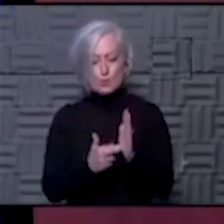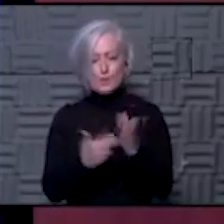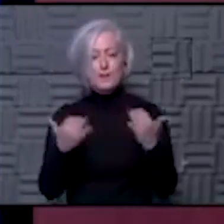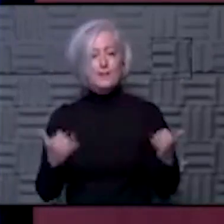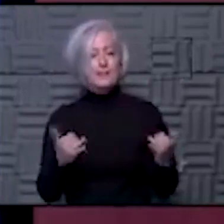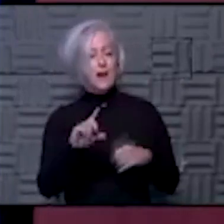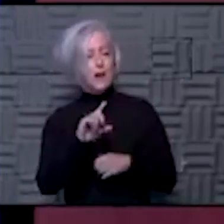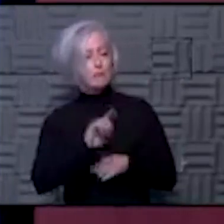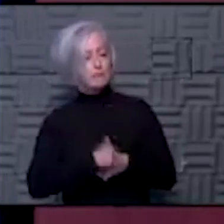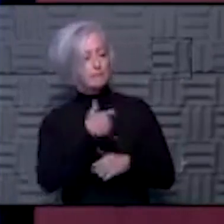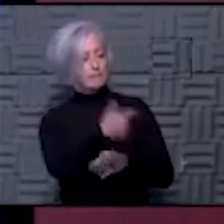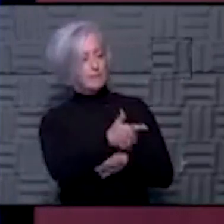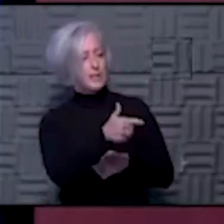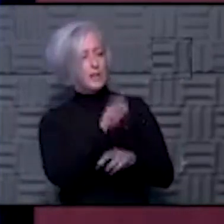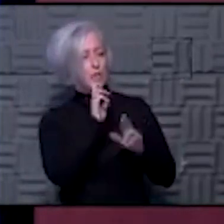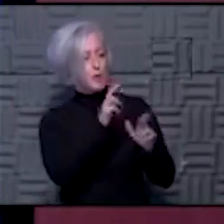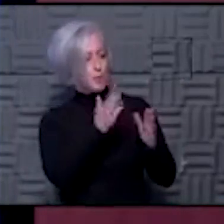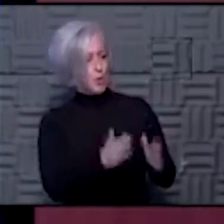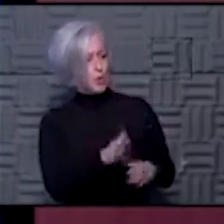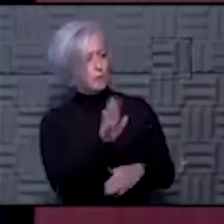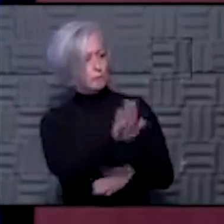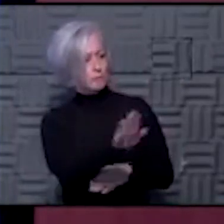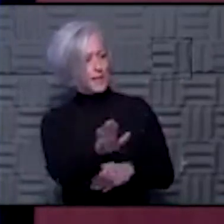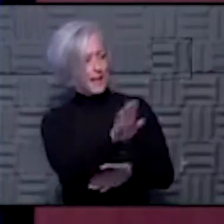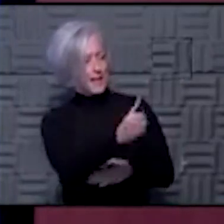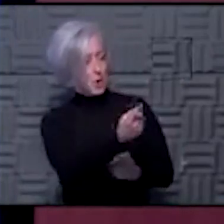there's any questions, Jill.